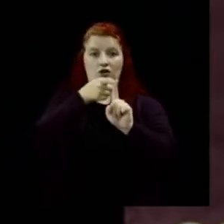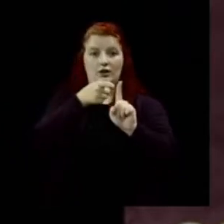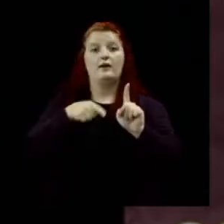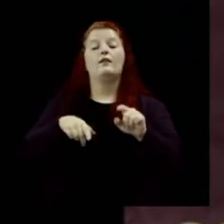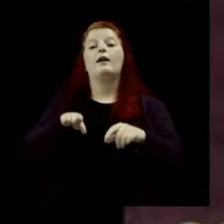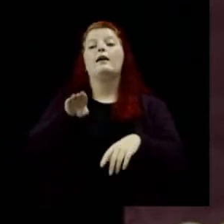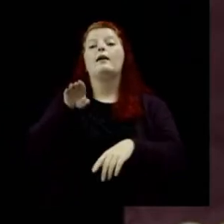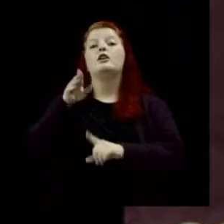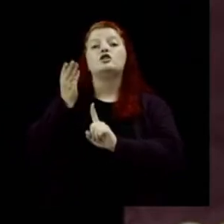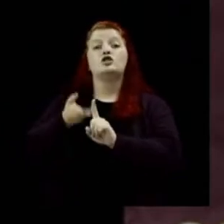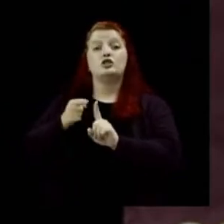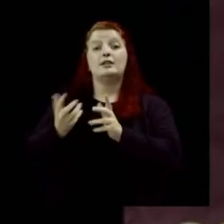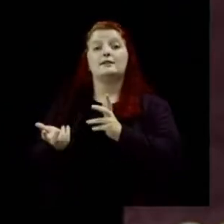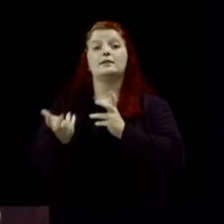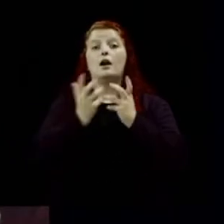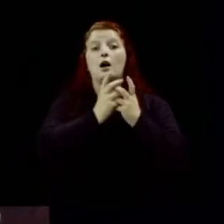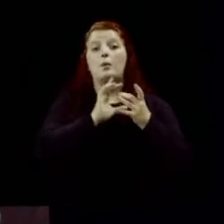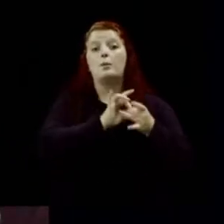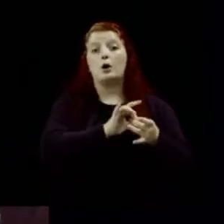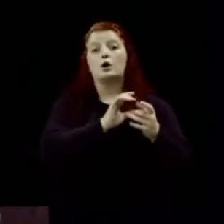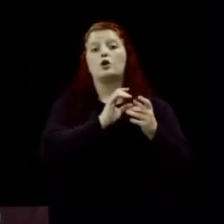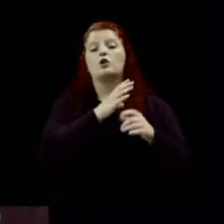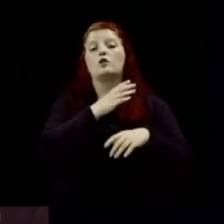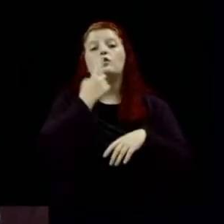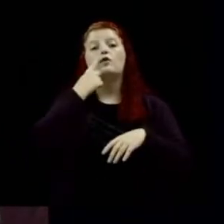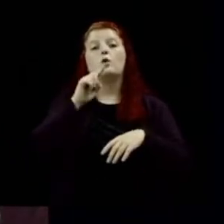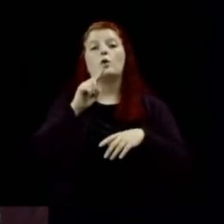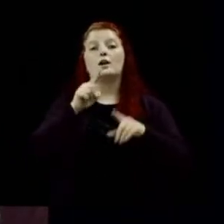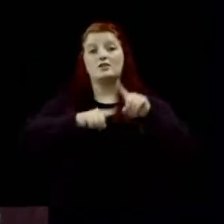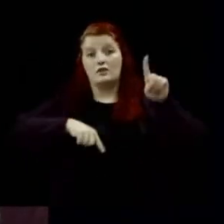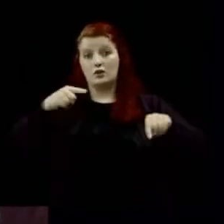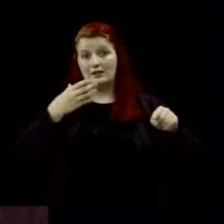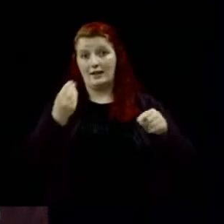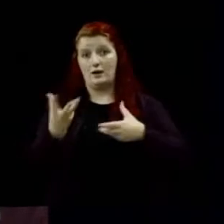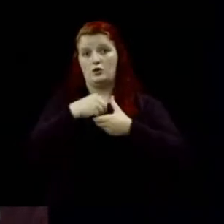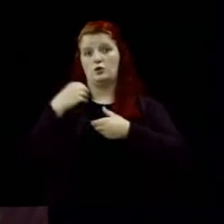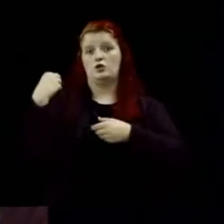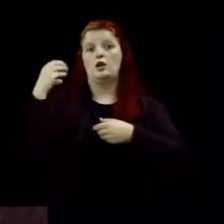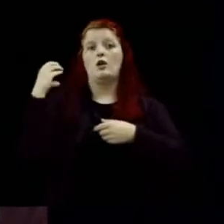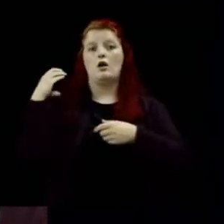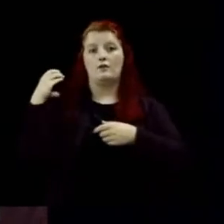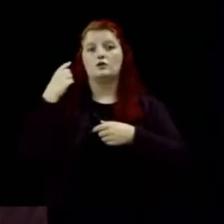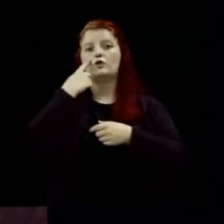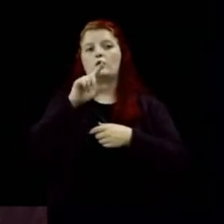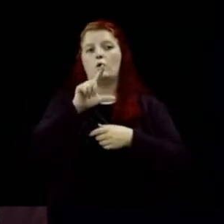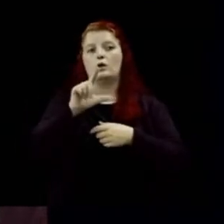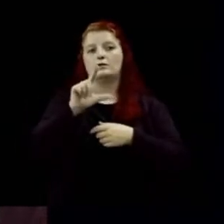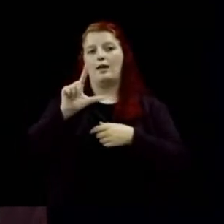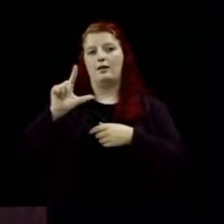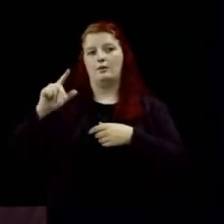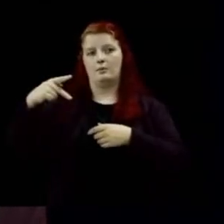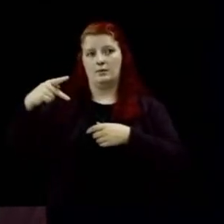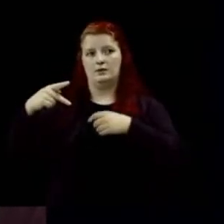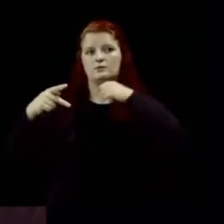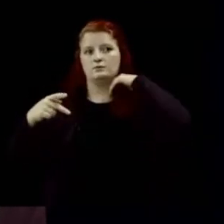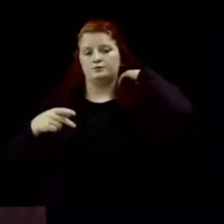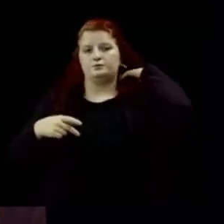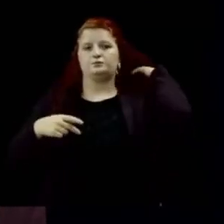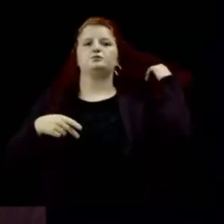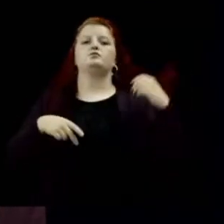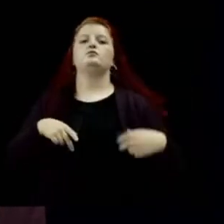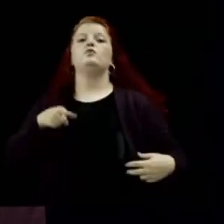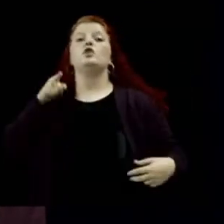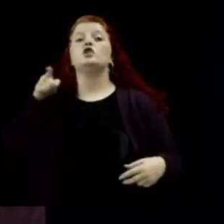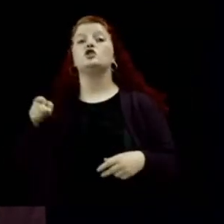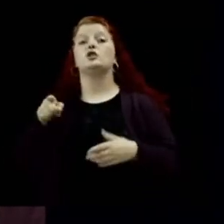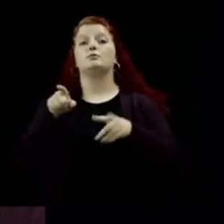a partner and chief diversity and inclusion officer at Locke Lord, LLP. She is the